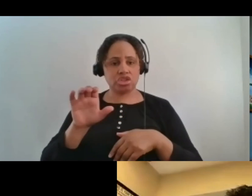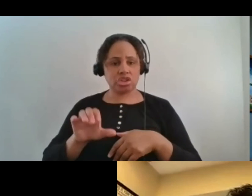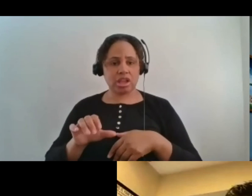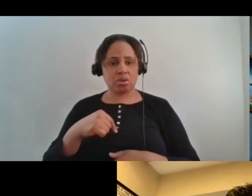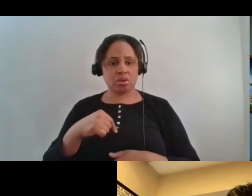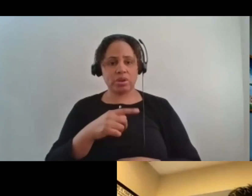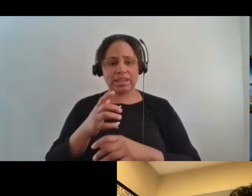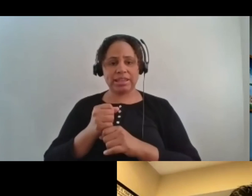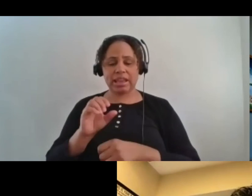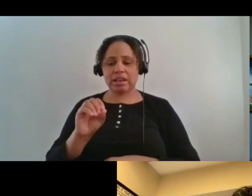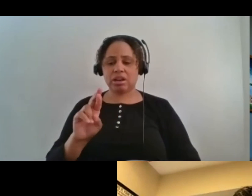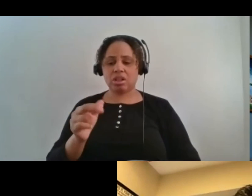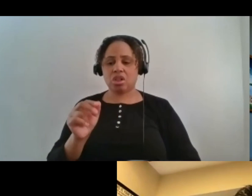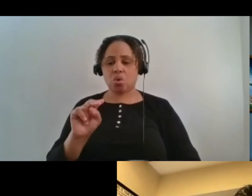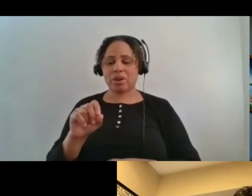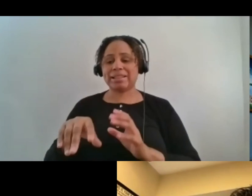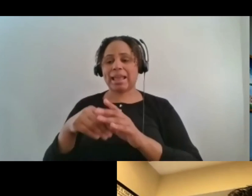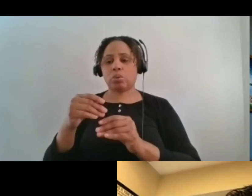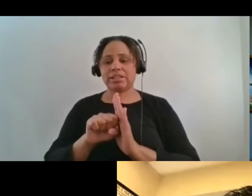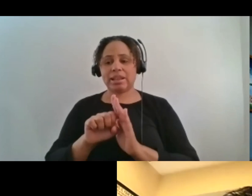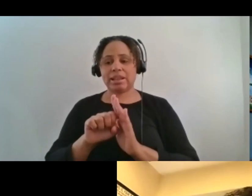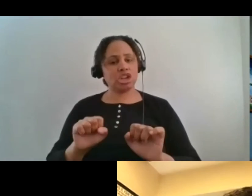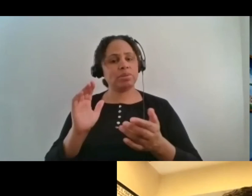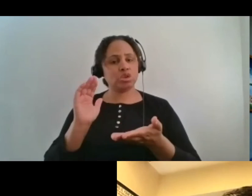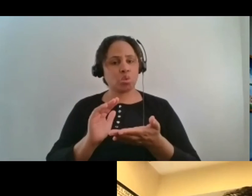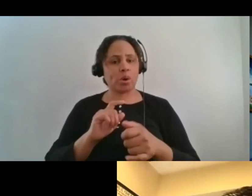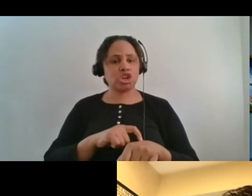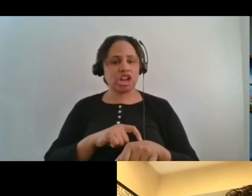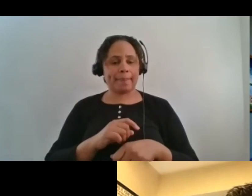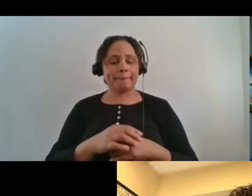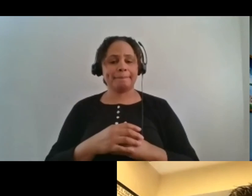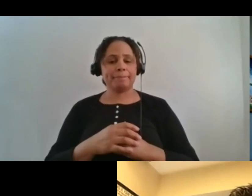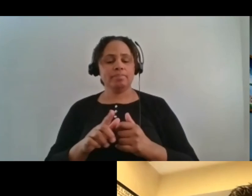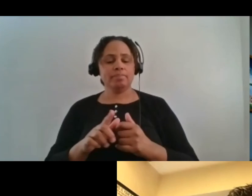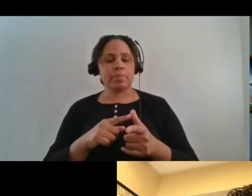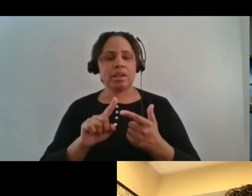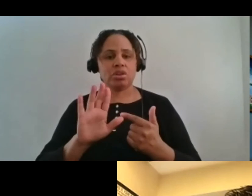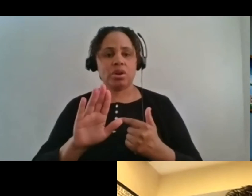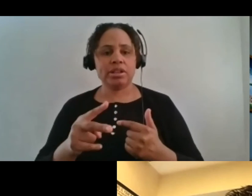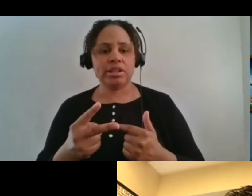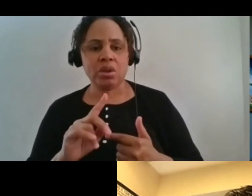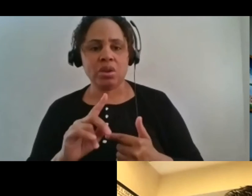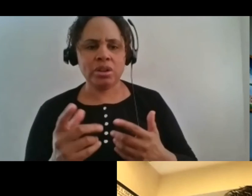our state a lot and things. So it can be shorter. And then your second question was what? I'm sorry.